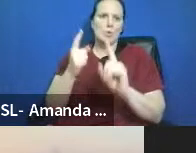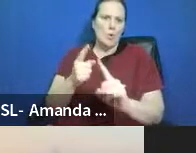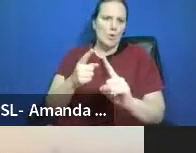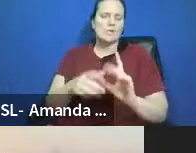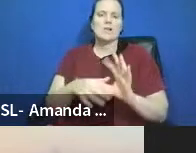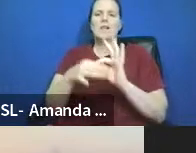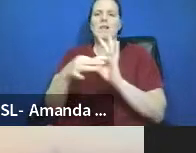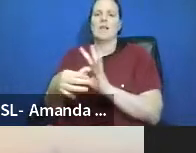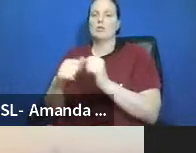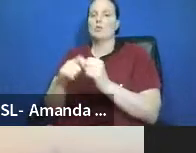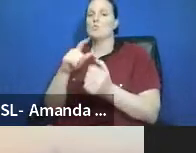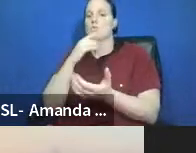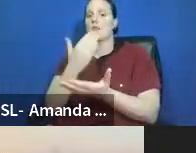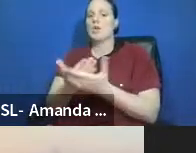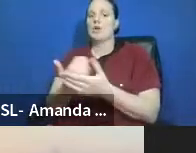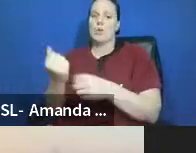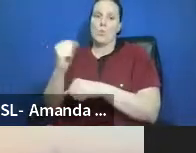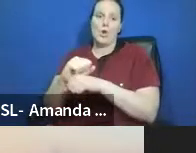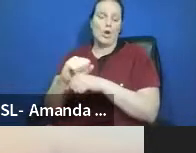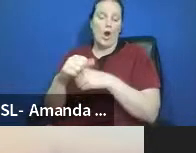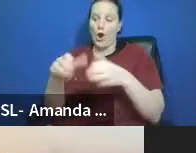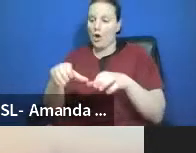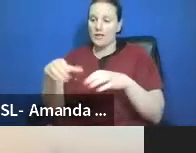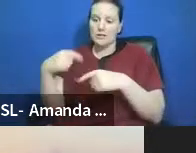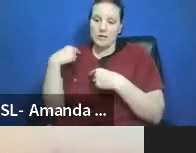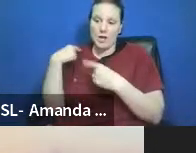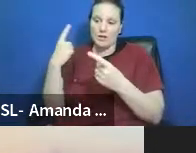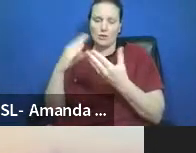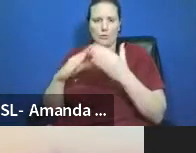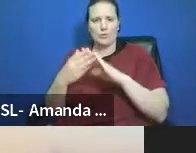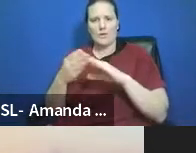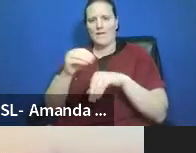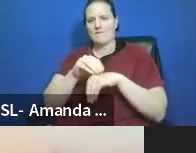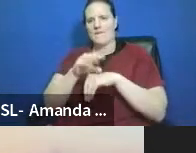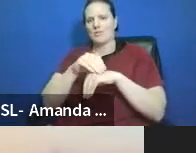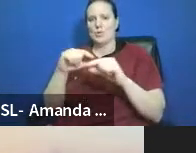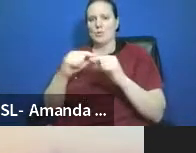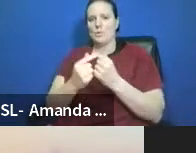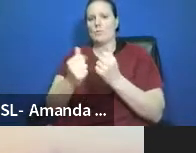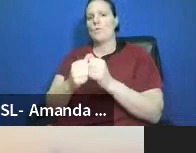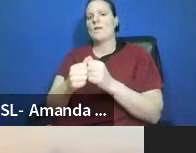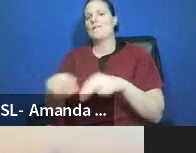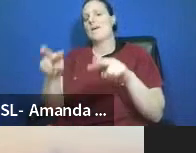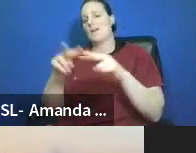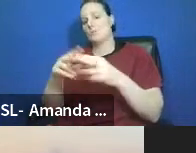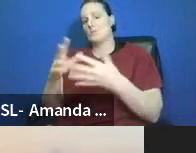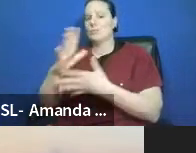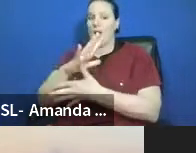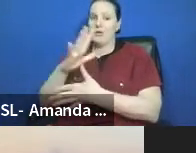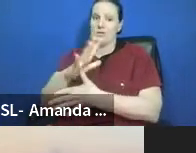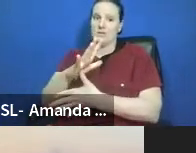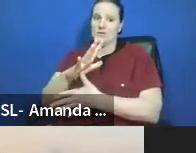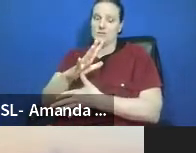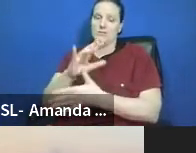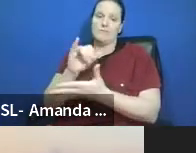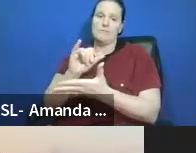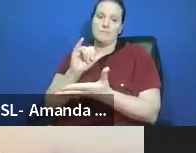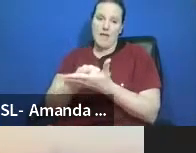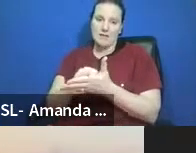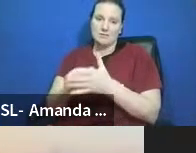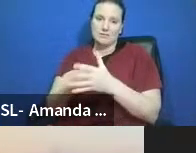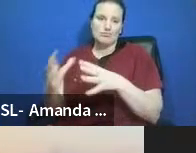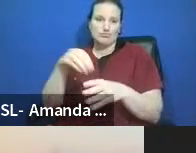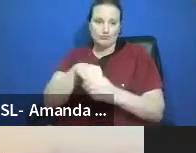that really good work that we've already done as a community advisory group around values and priorities. So that's a slide embedded here,